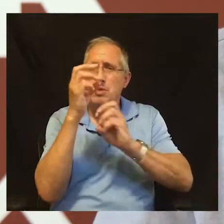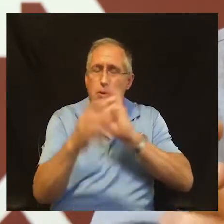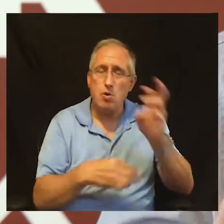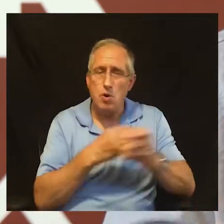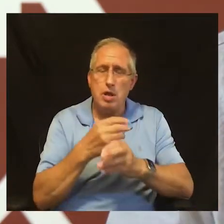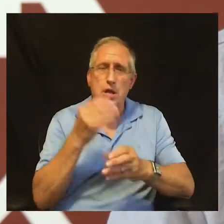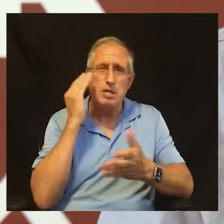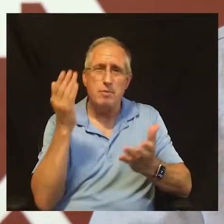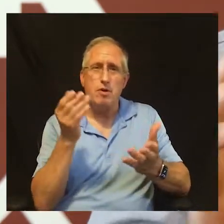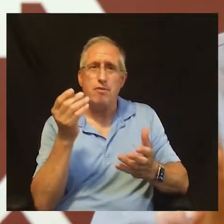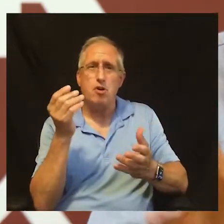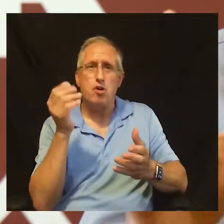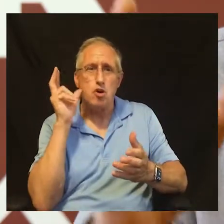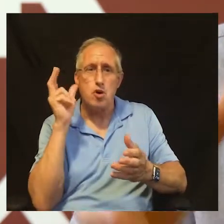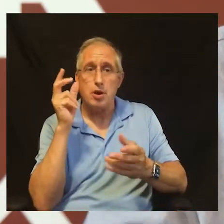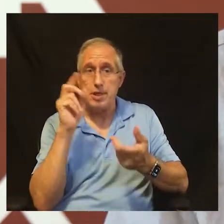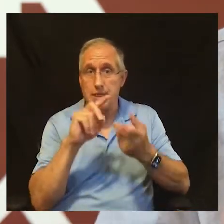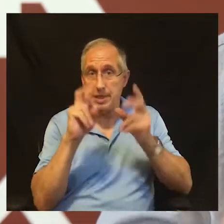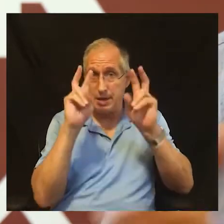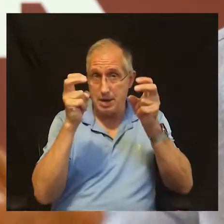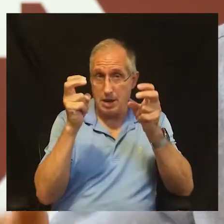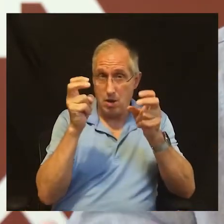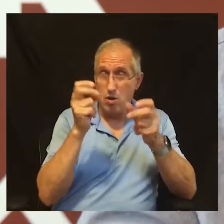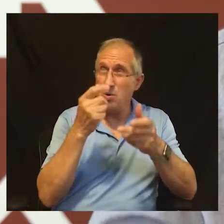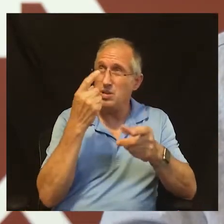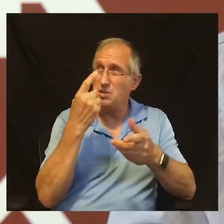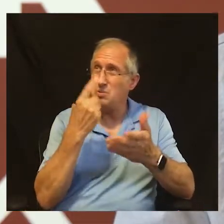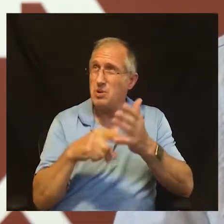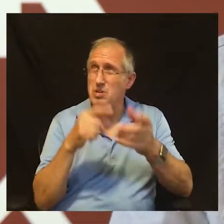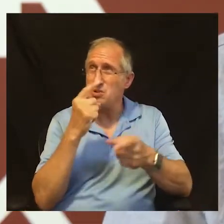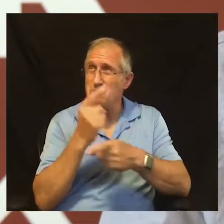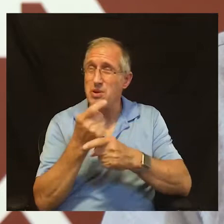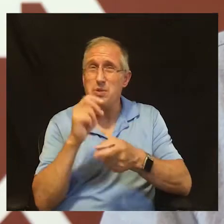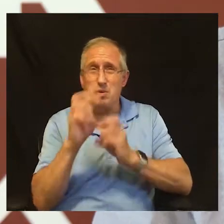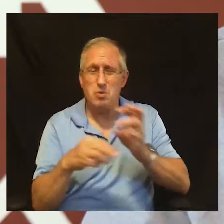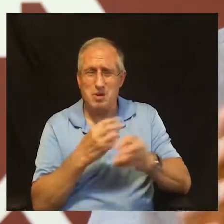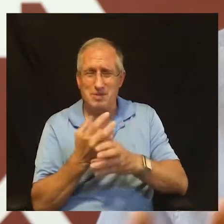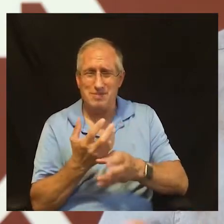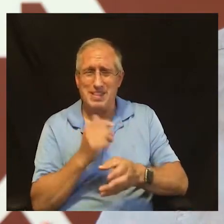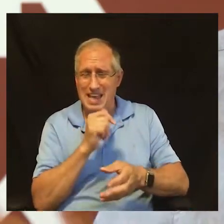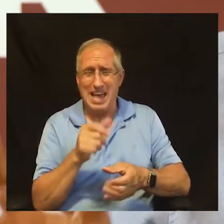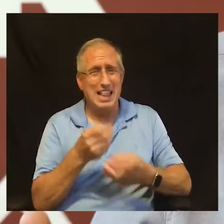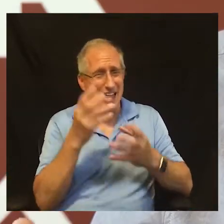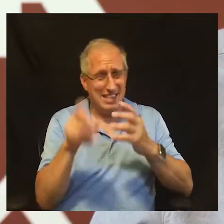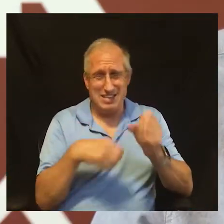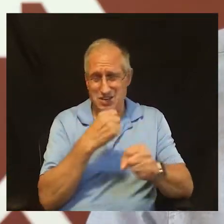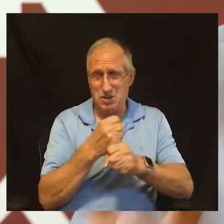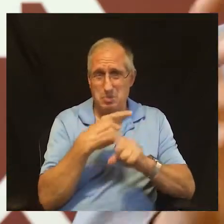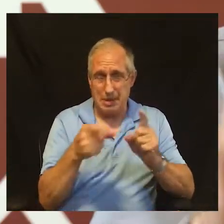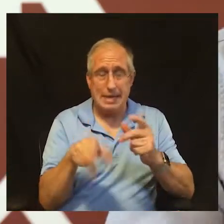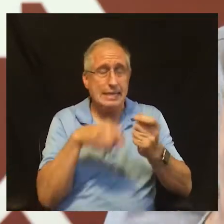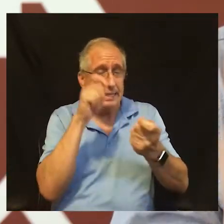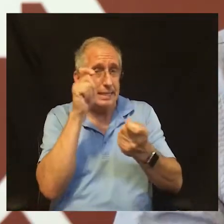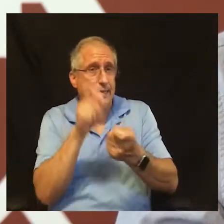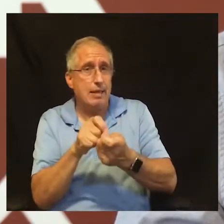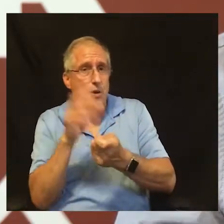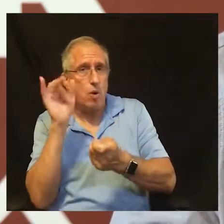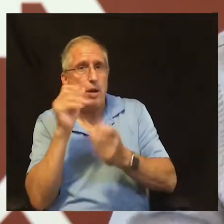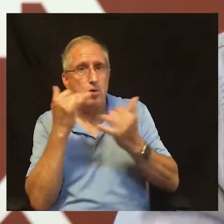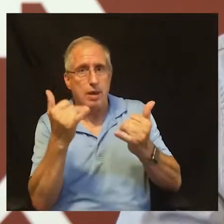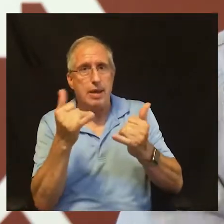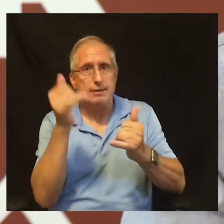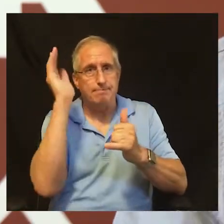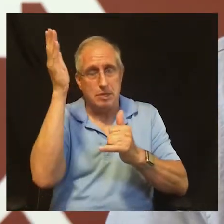World. Now, I know some of you have just heard that title, What's Right with the World, and your response may have been, well, not very much this year. But I think that's